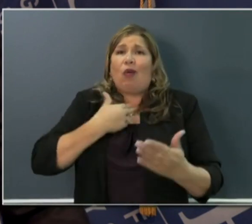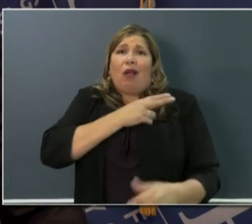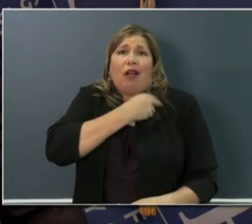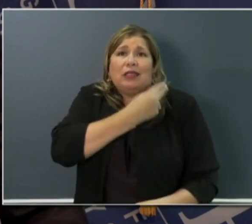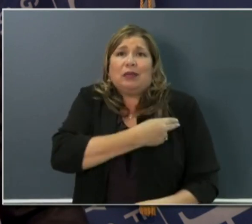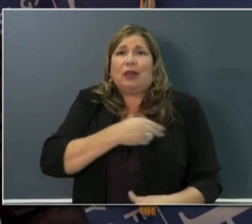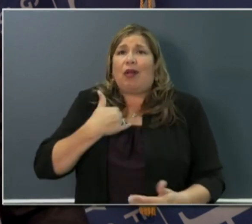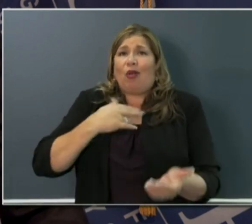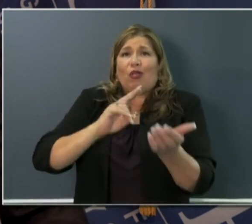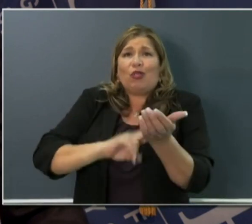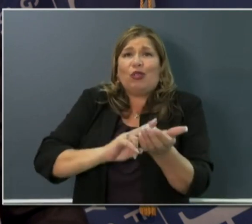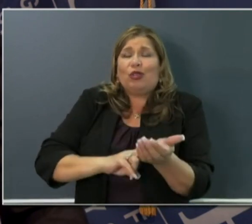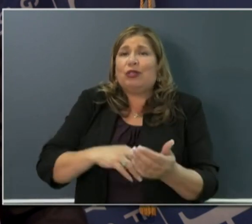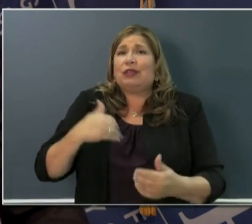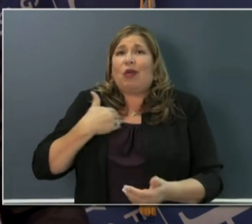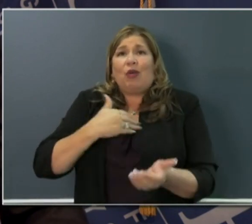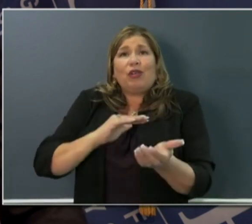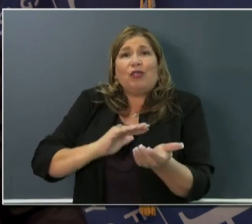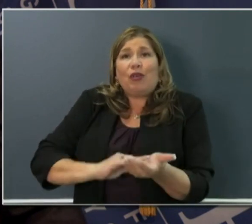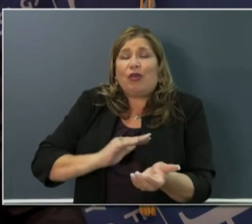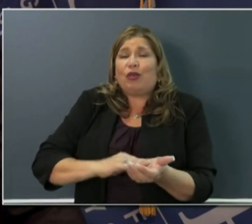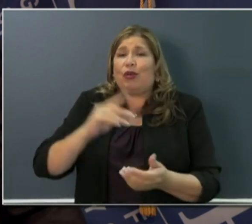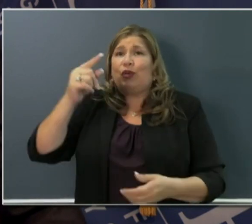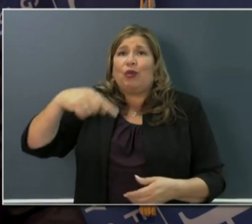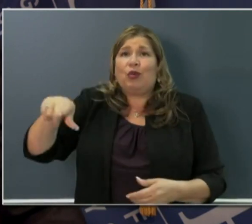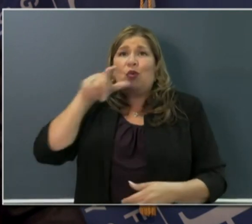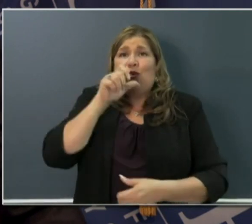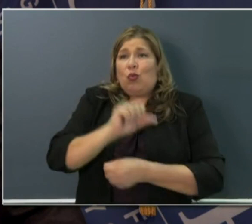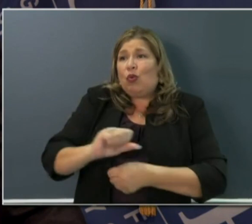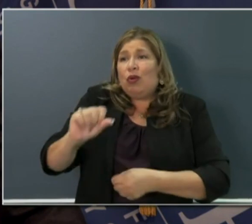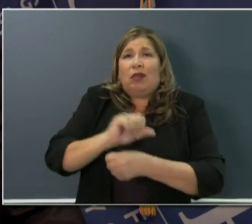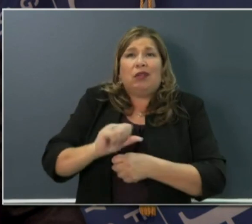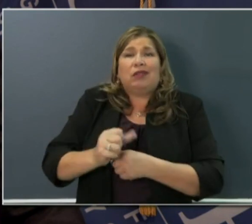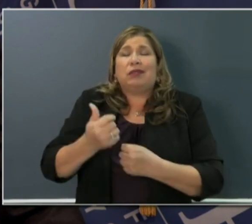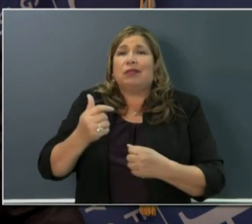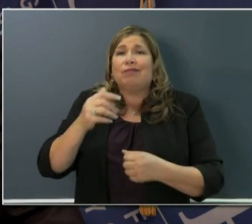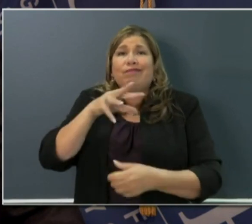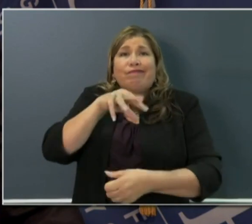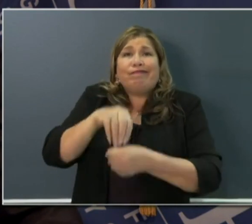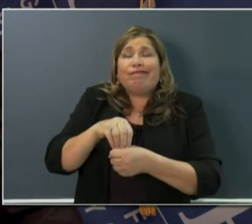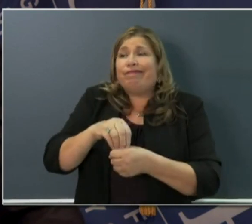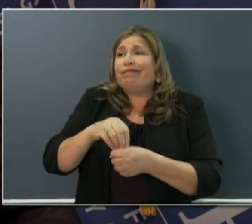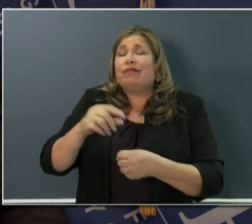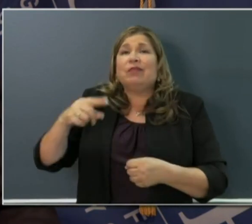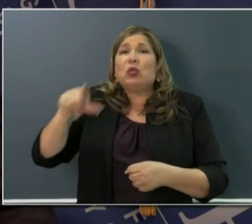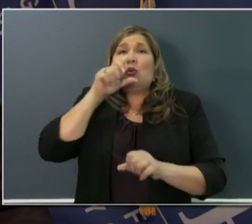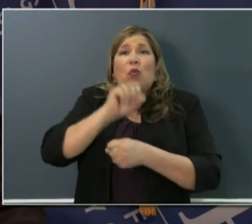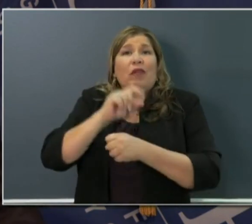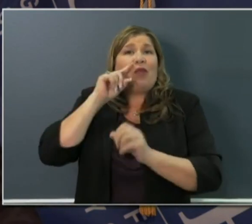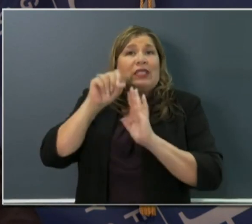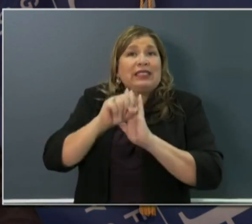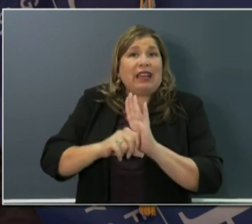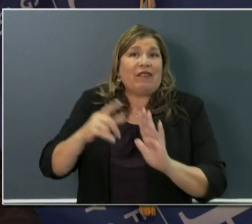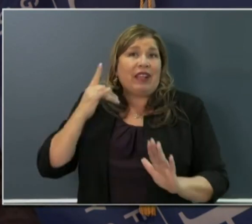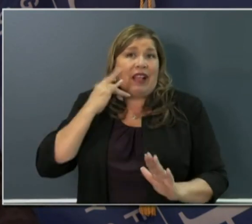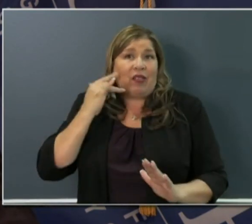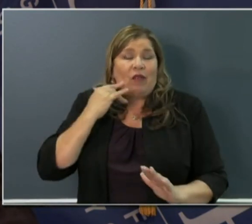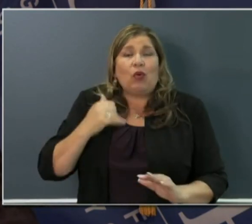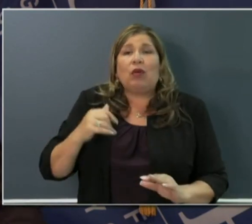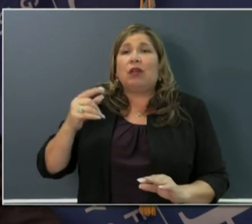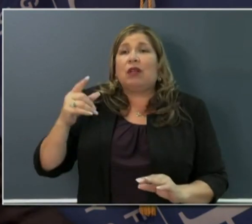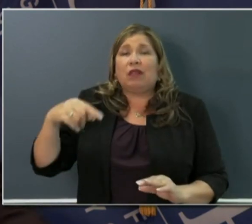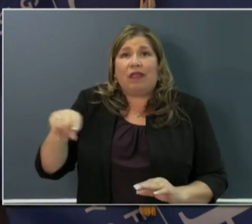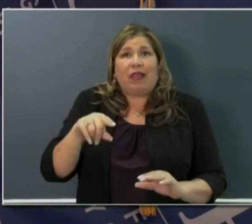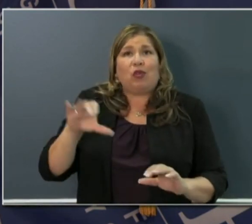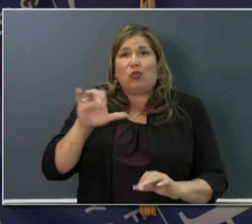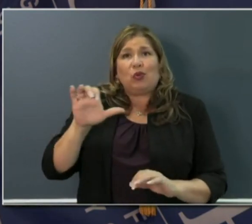our doctors, our frontline employees that are doing an amazing job, including those that work for the state of California that are meeting the